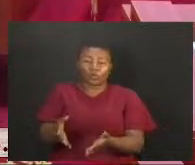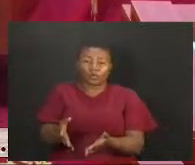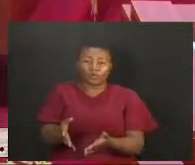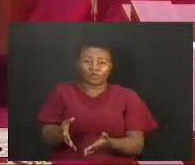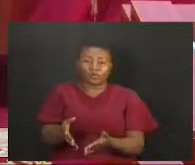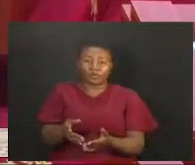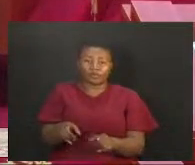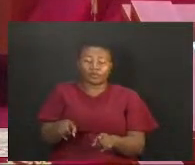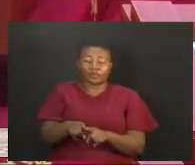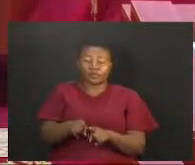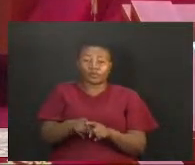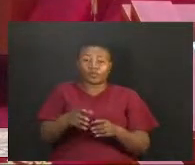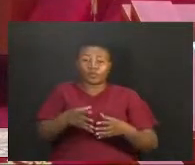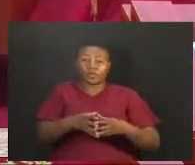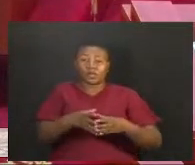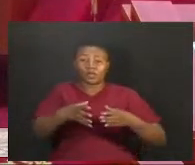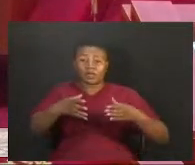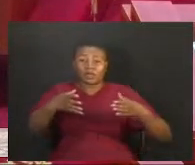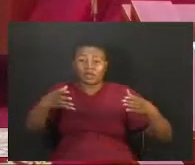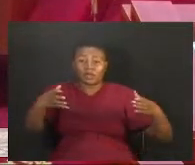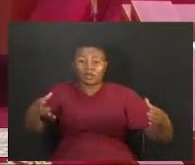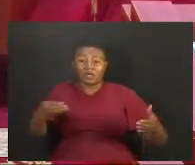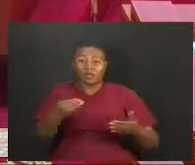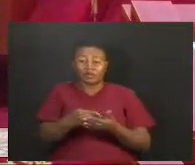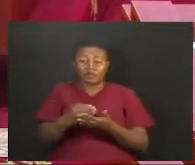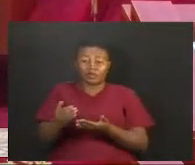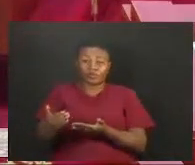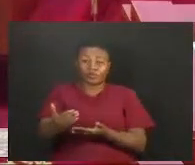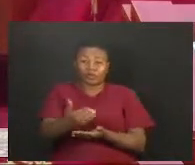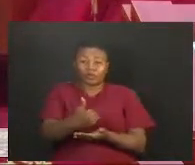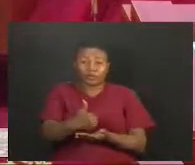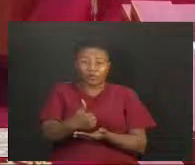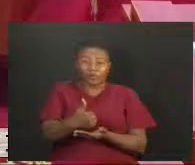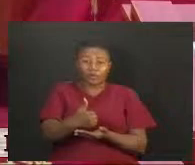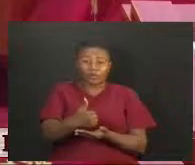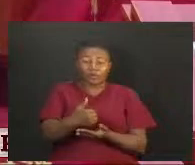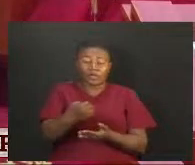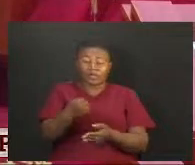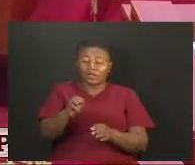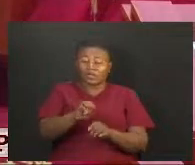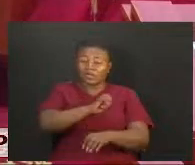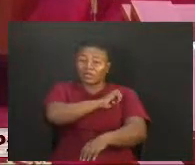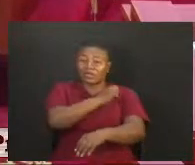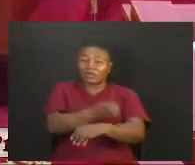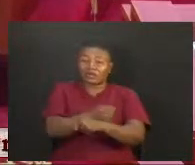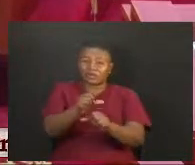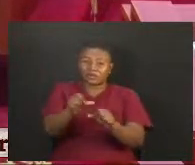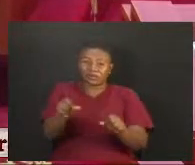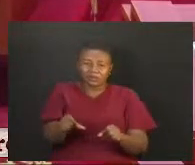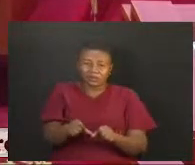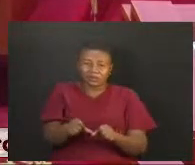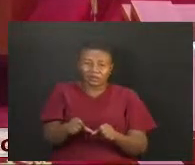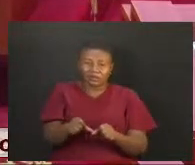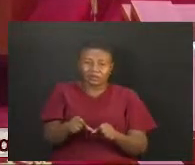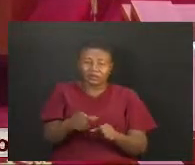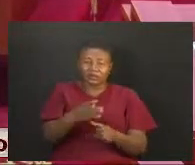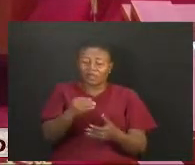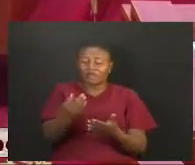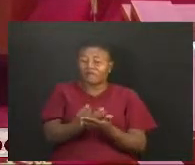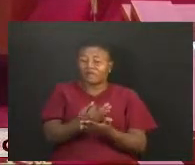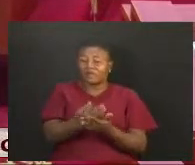such as large accumulation of MDA arrests, energy sector shortfalls, and financial